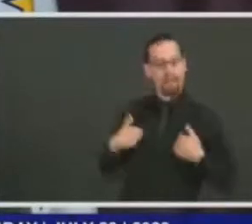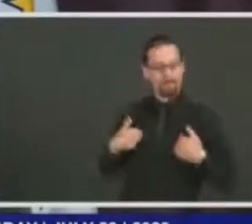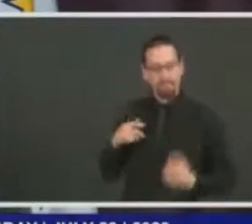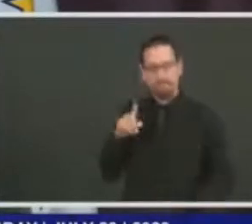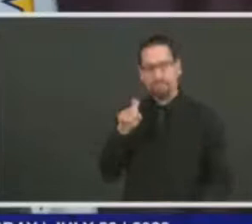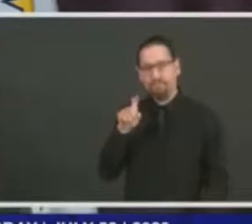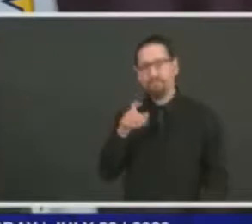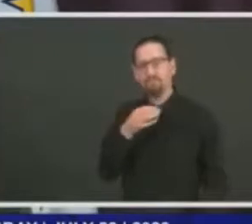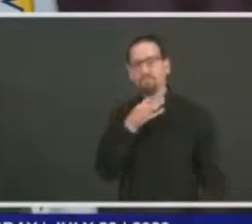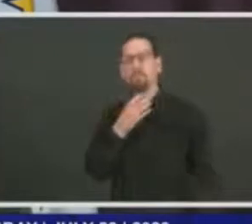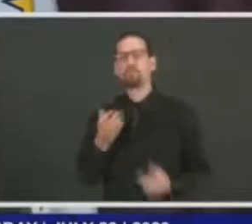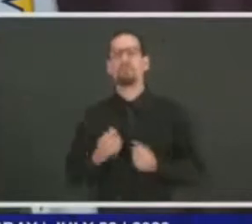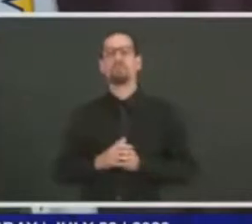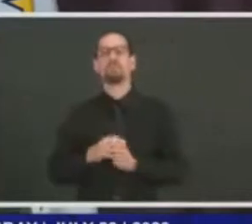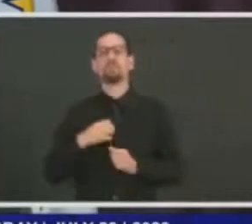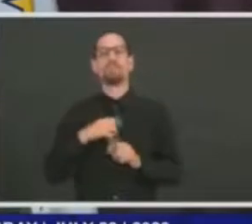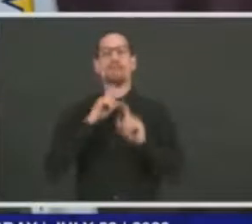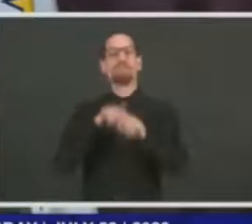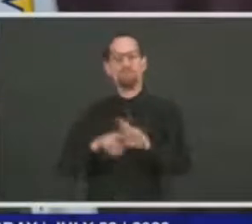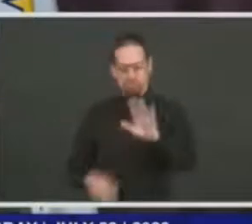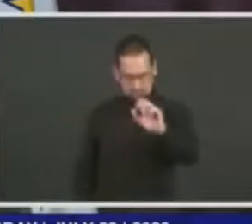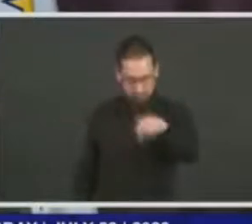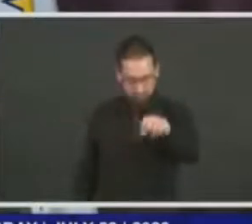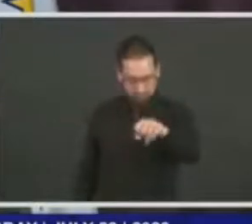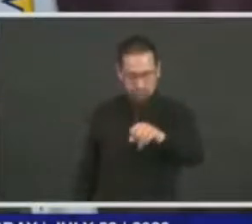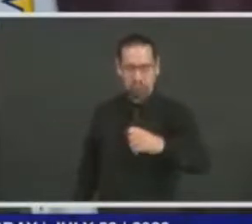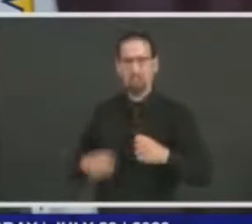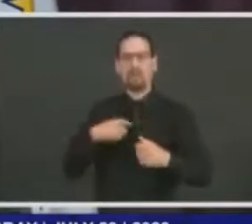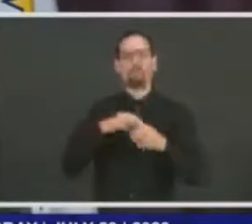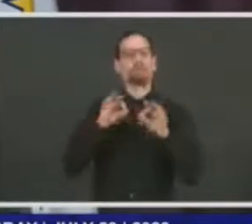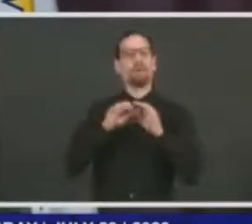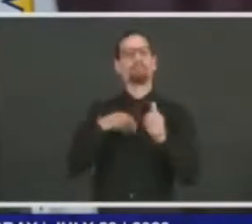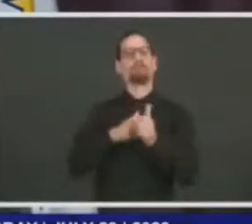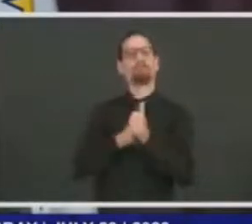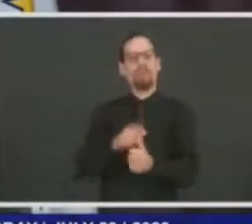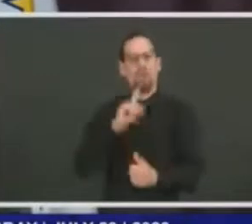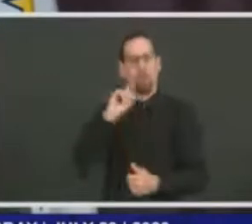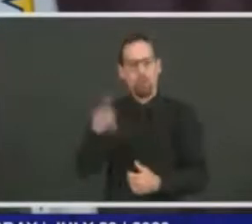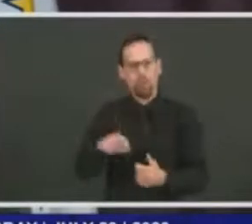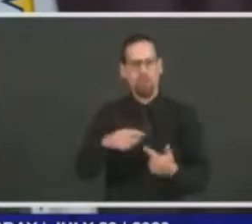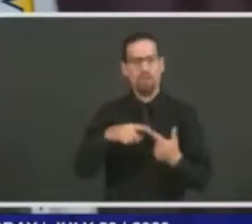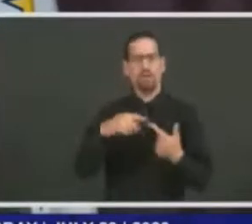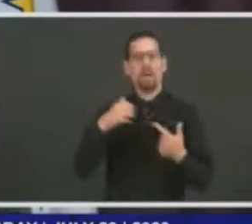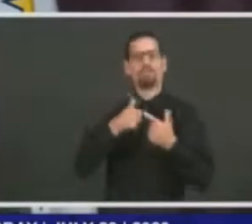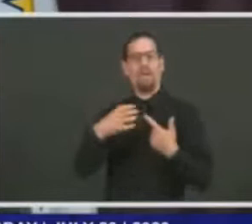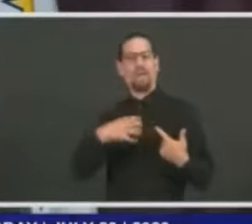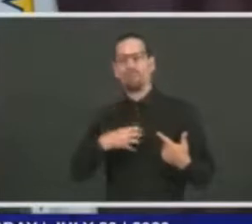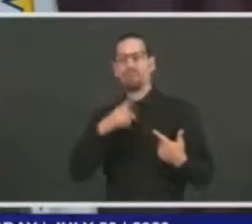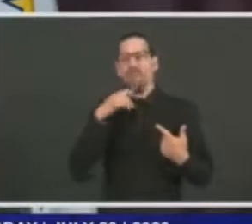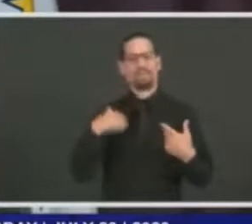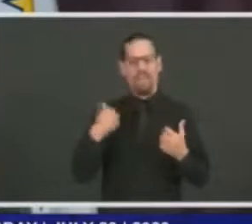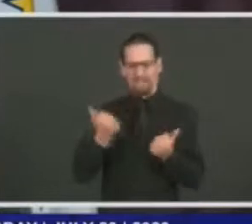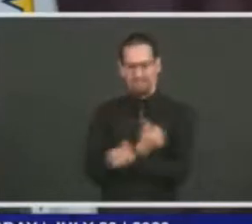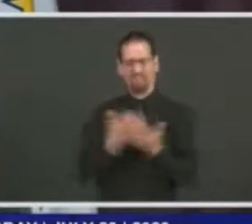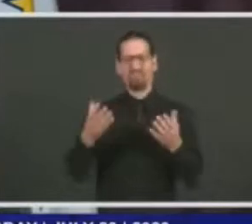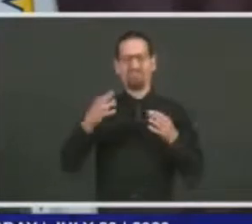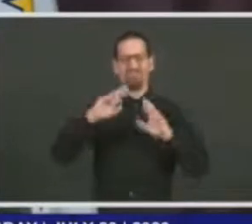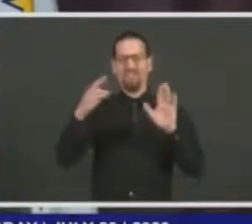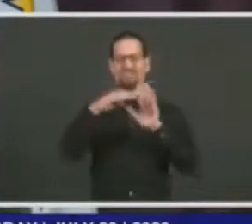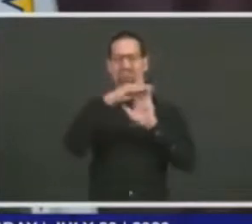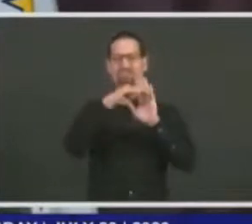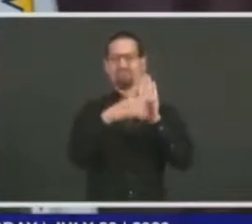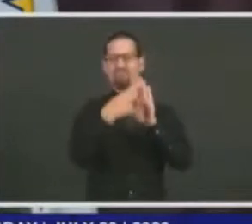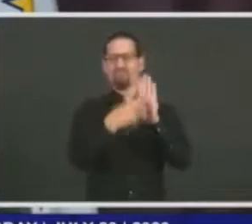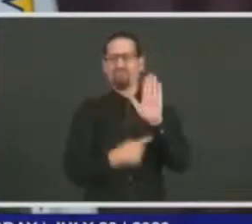online. The compliance orders are online. Everything is transparent. And by the way, for weeks, we